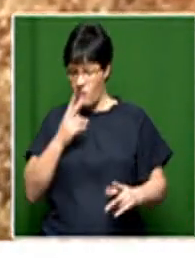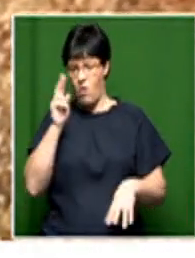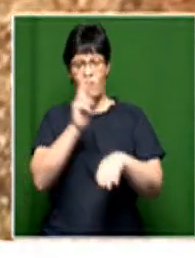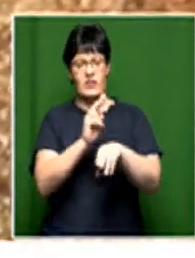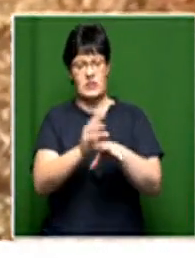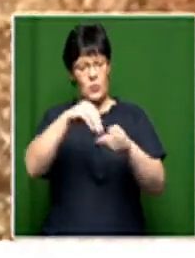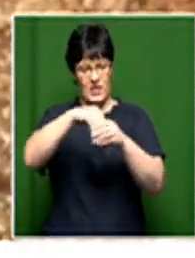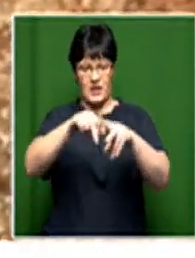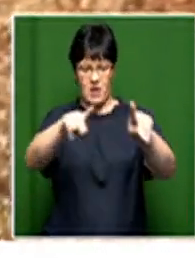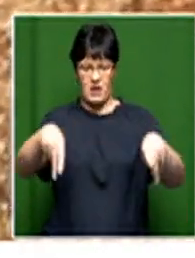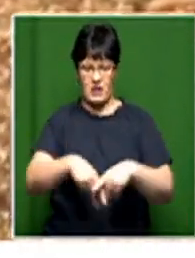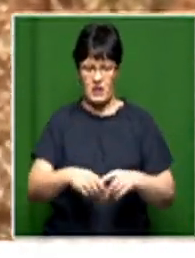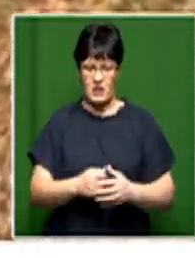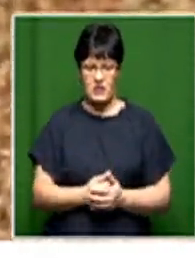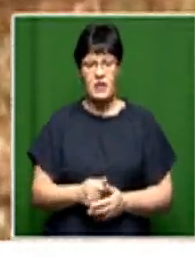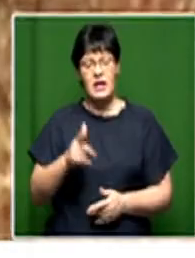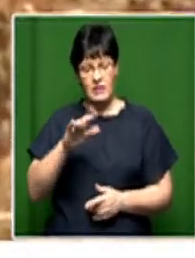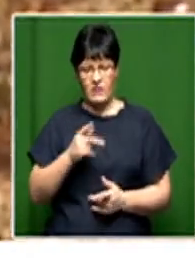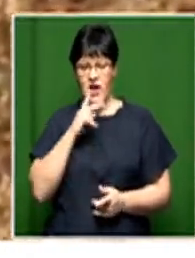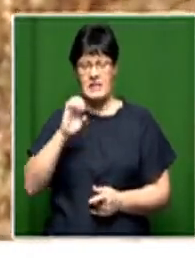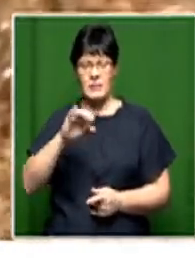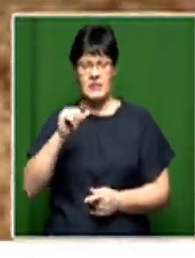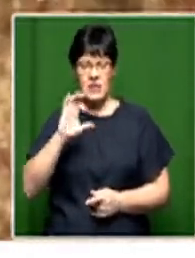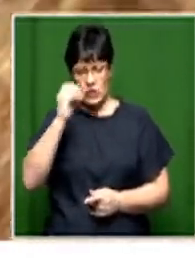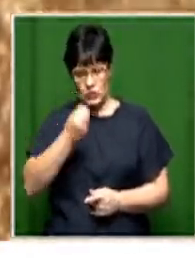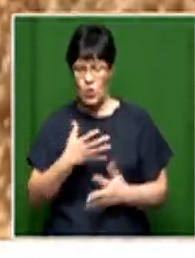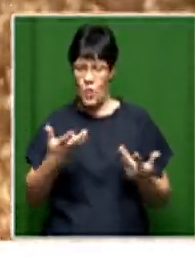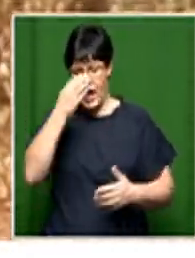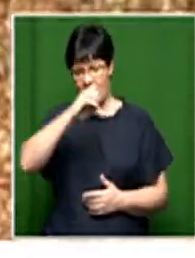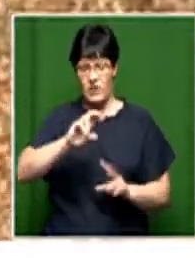visitors in the park. Linky Bierman, SABC News, Addo Elephant National Park.